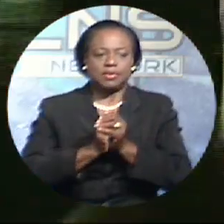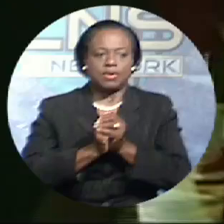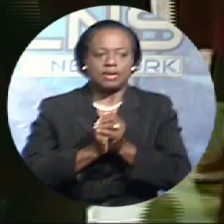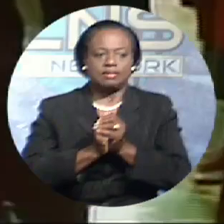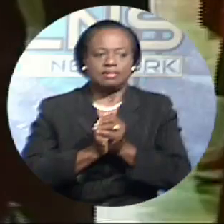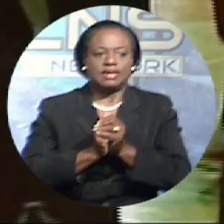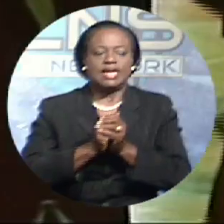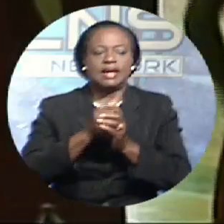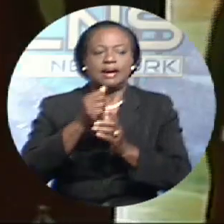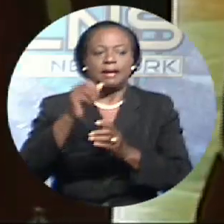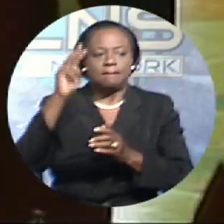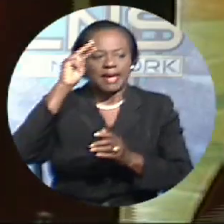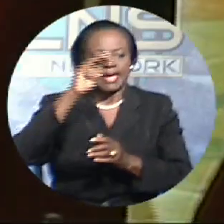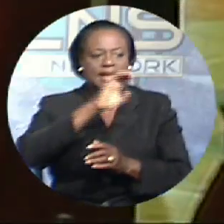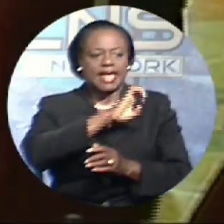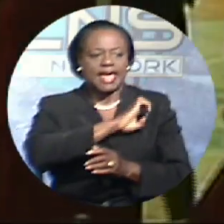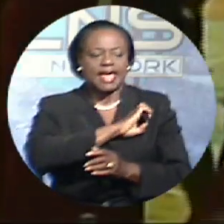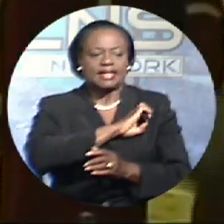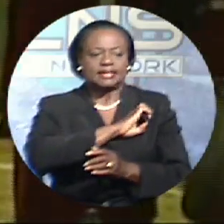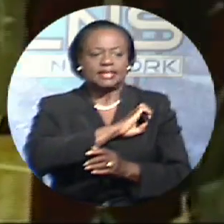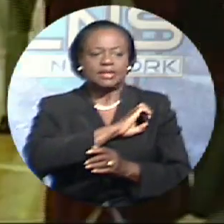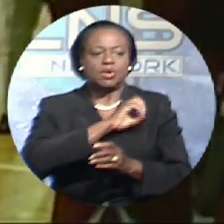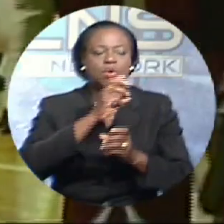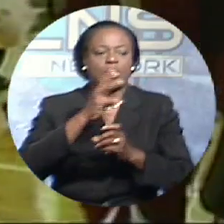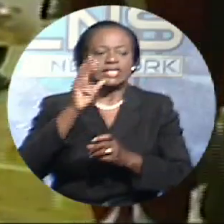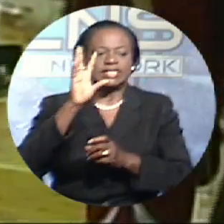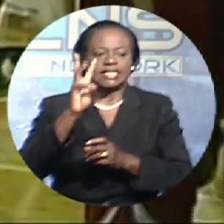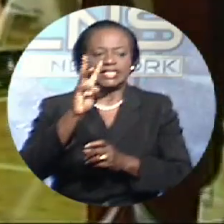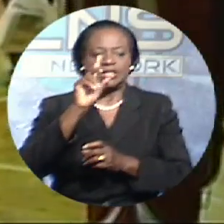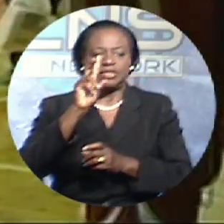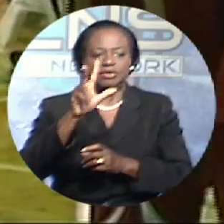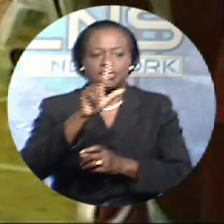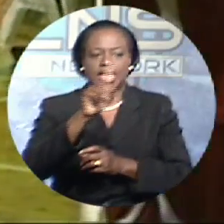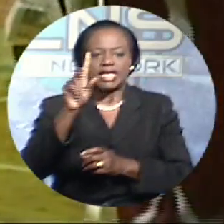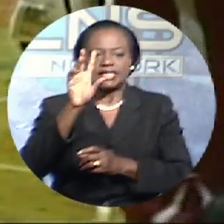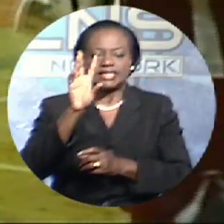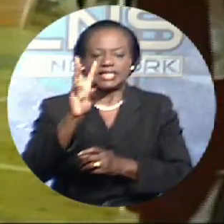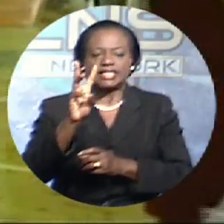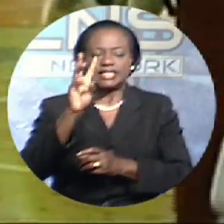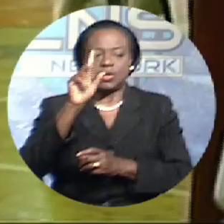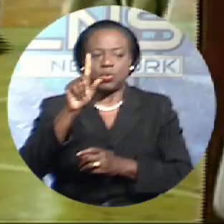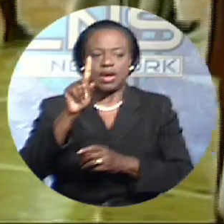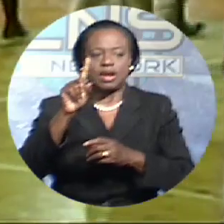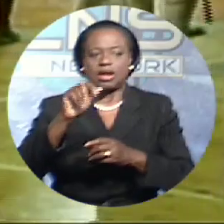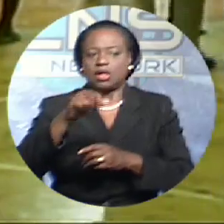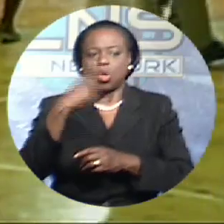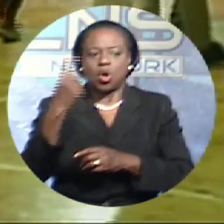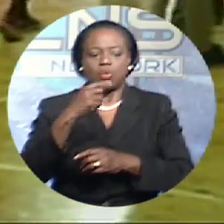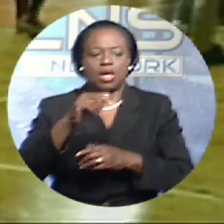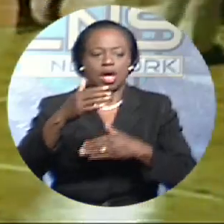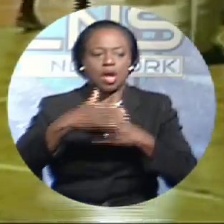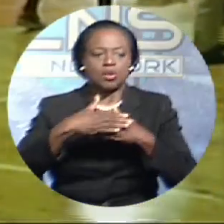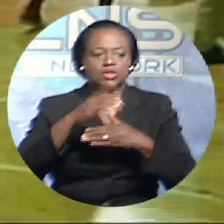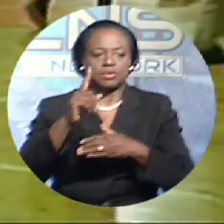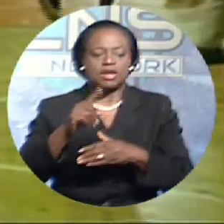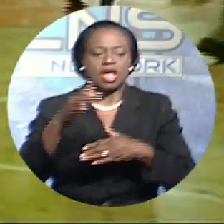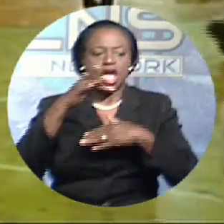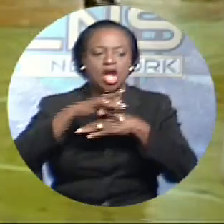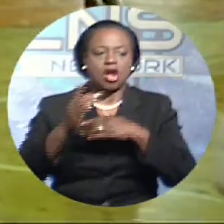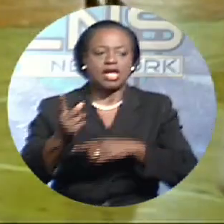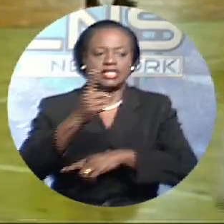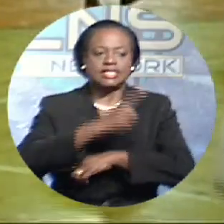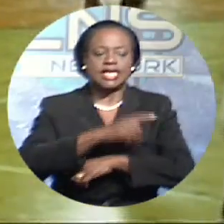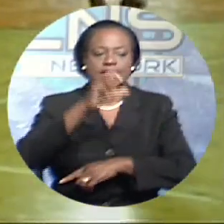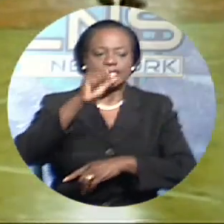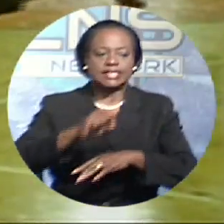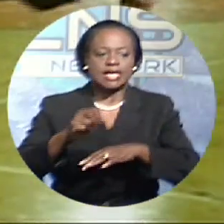beat the Bishop Michael Eldon Warriors 63-61. And that was not the only close game here in the first session. Also early today,